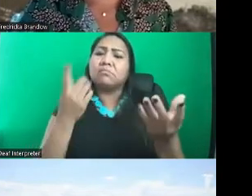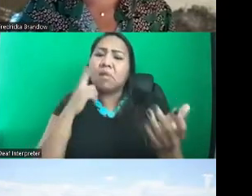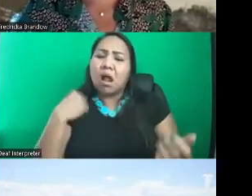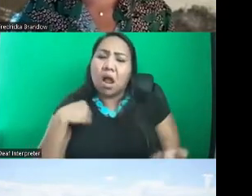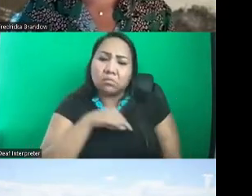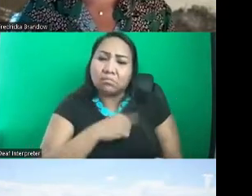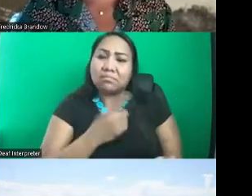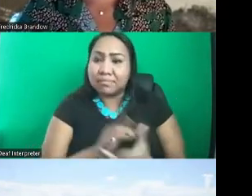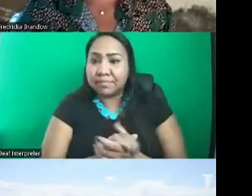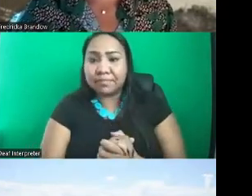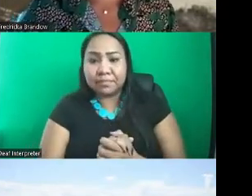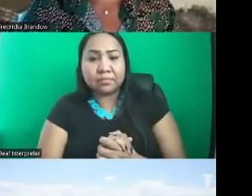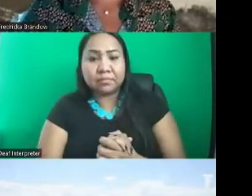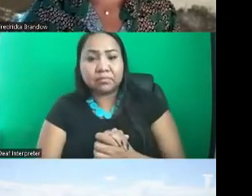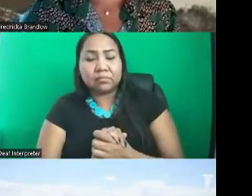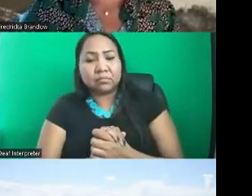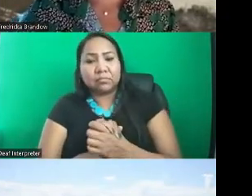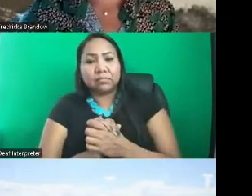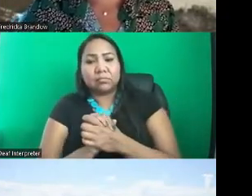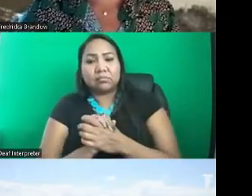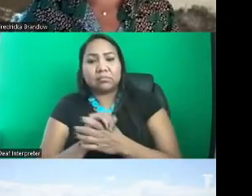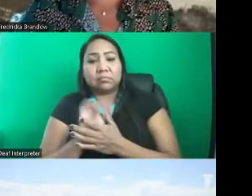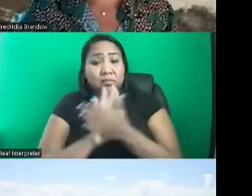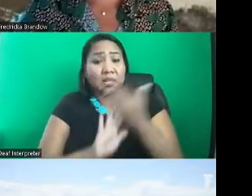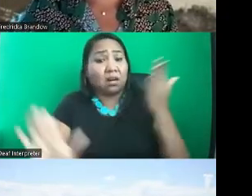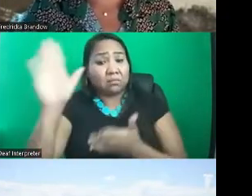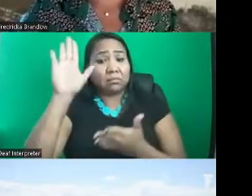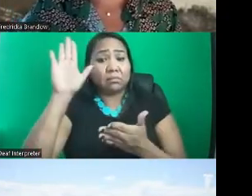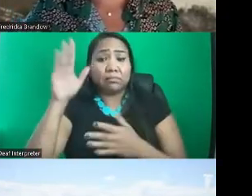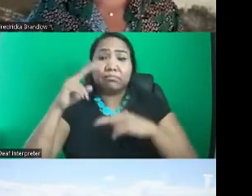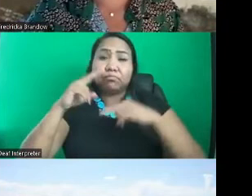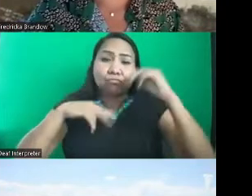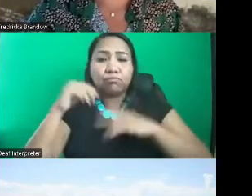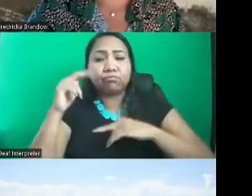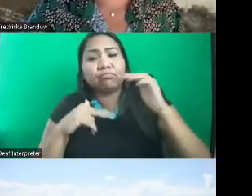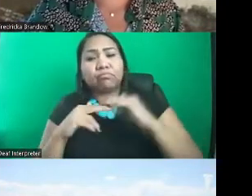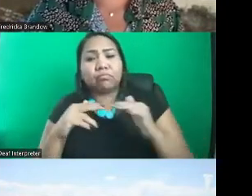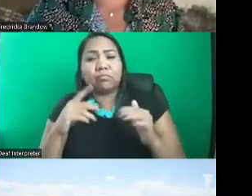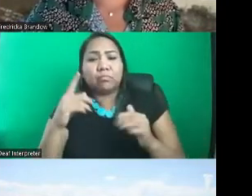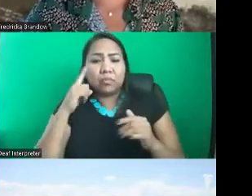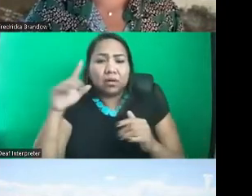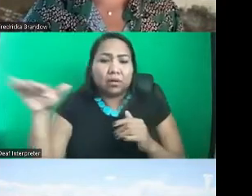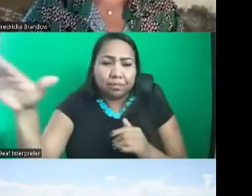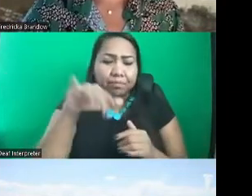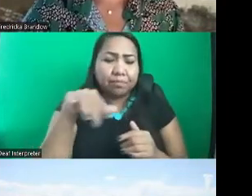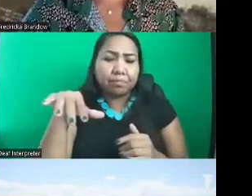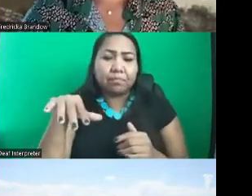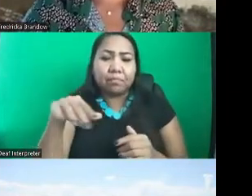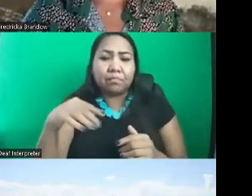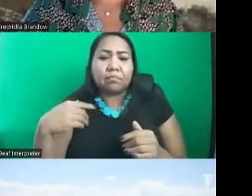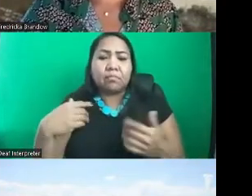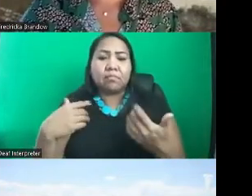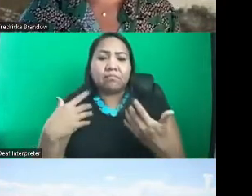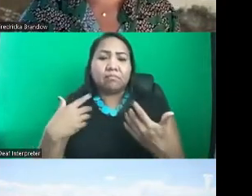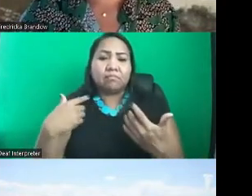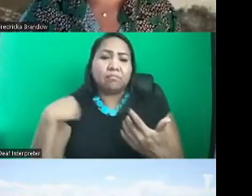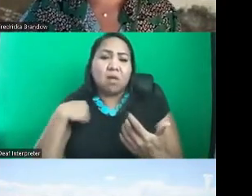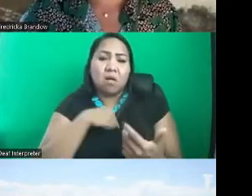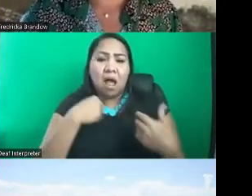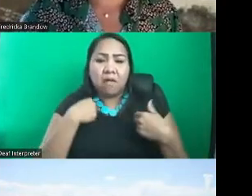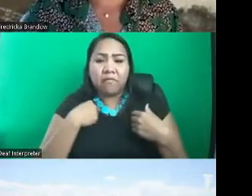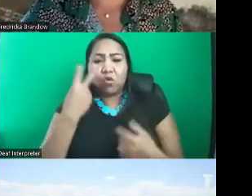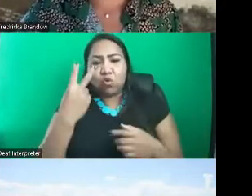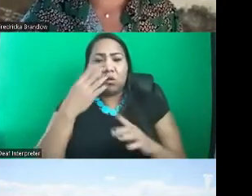higher ed institutions, to build in opportunities to create a both and framework for our Indigenous